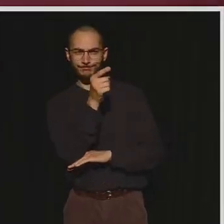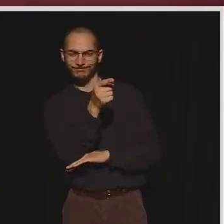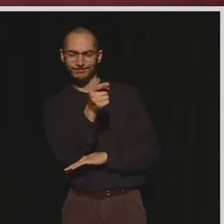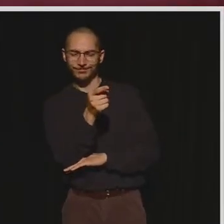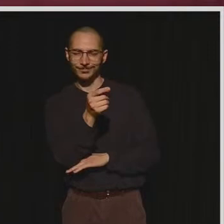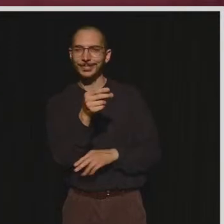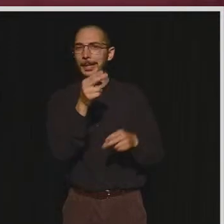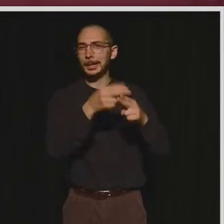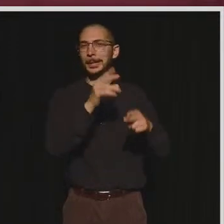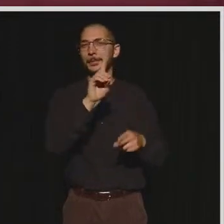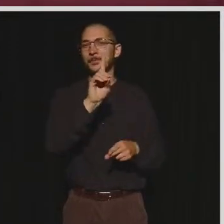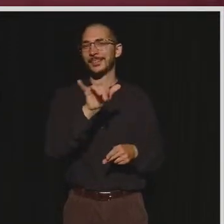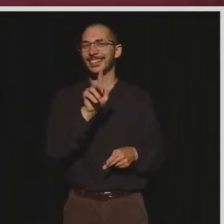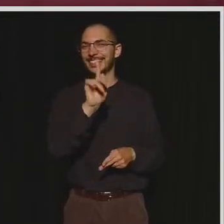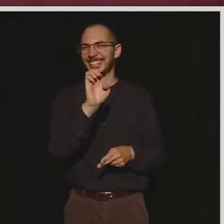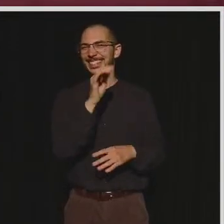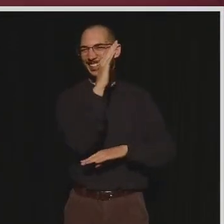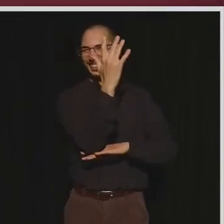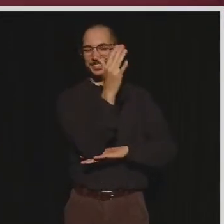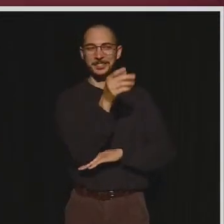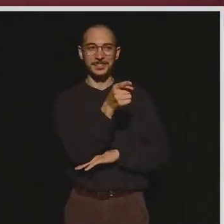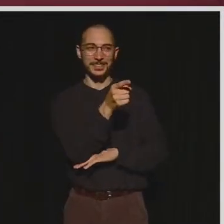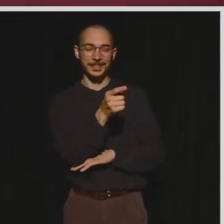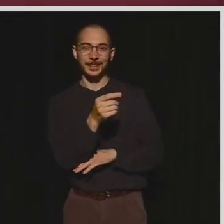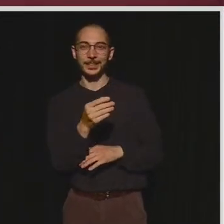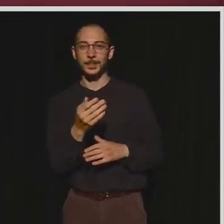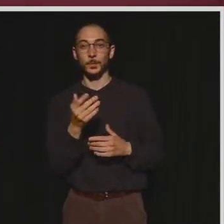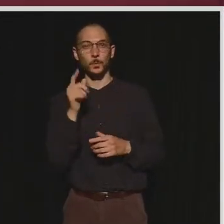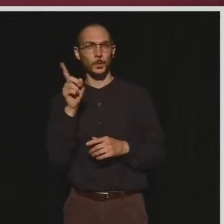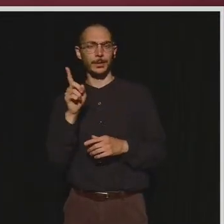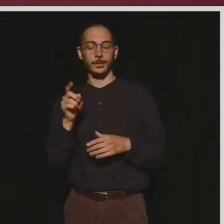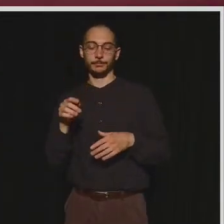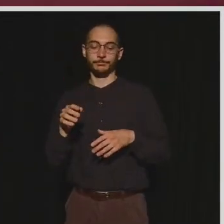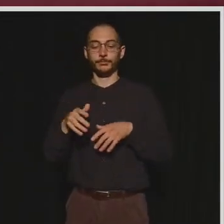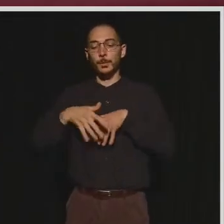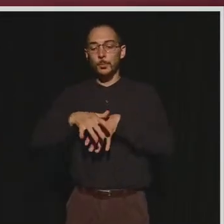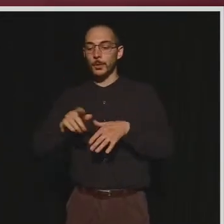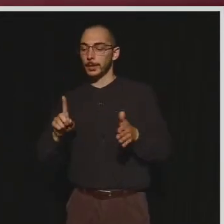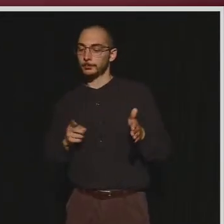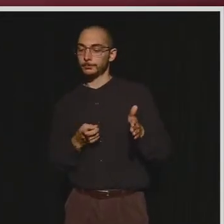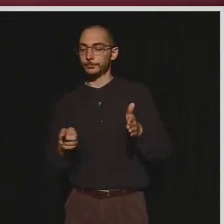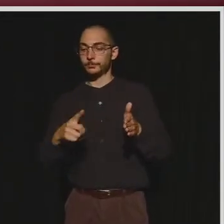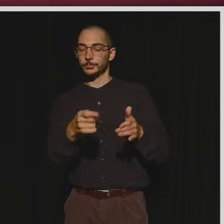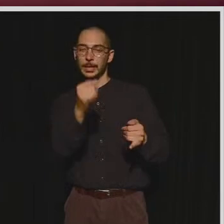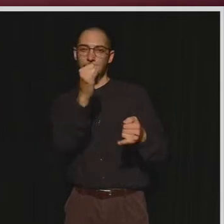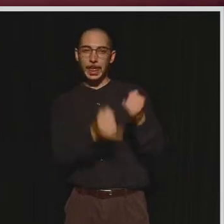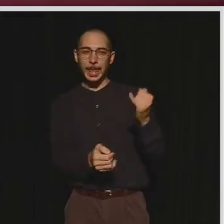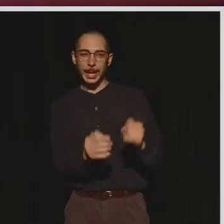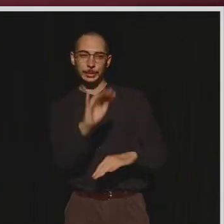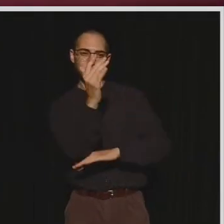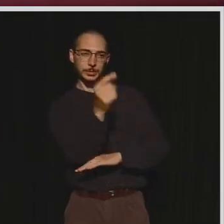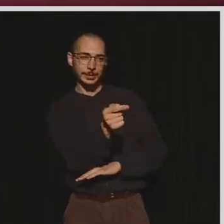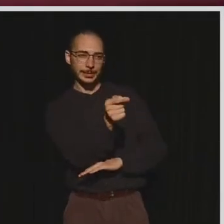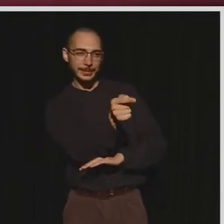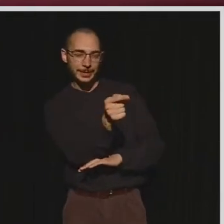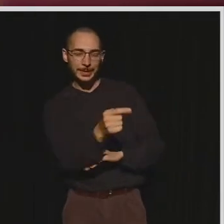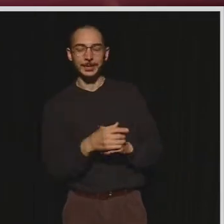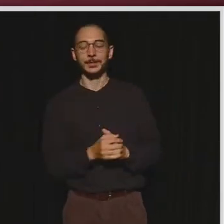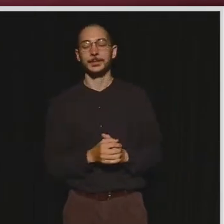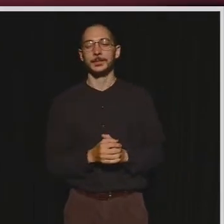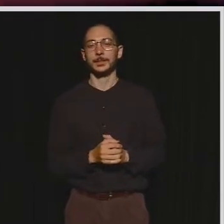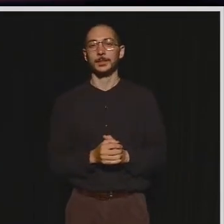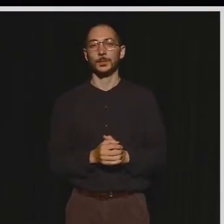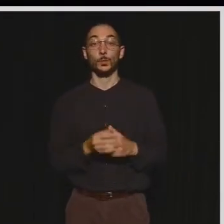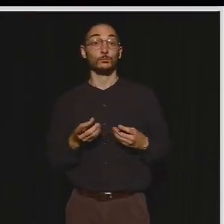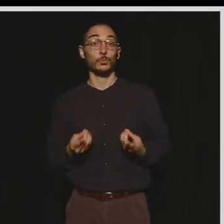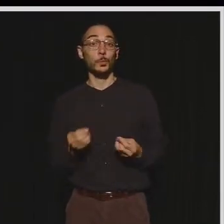parade, there would be 40 of us sitting under this tree at the end of the parade route, eating,